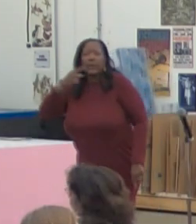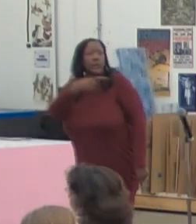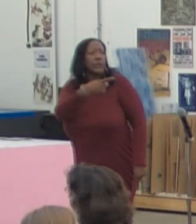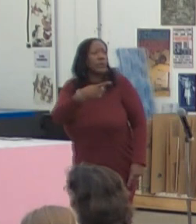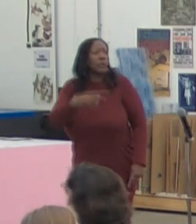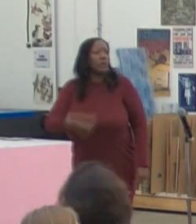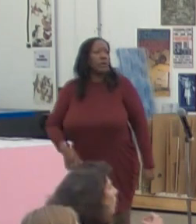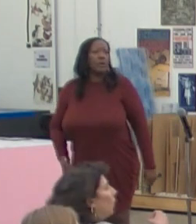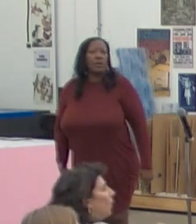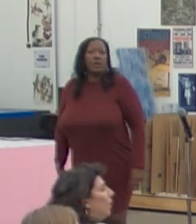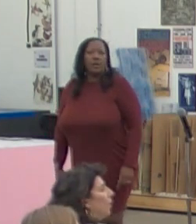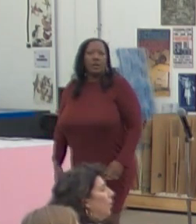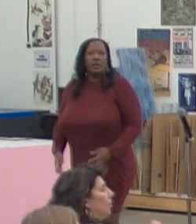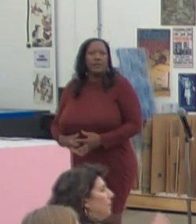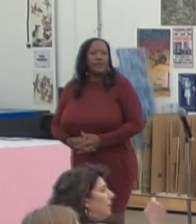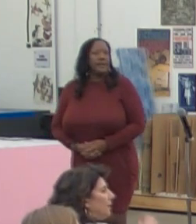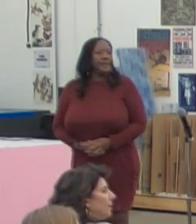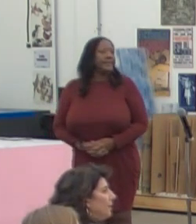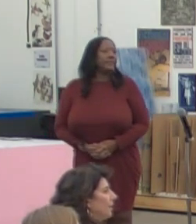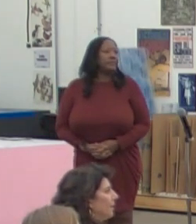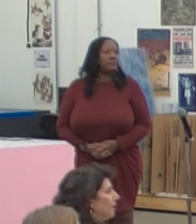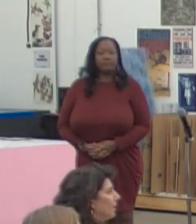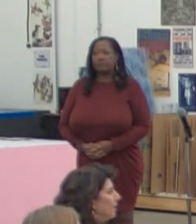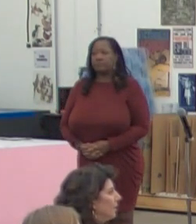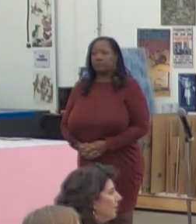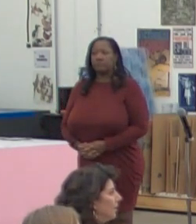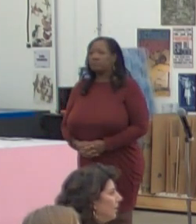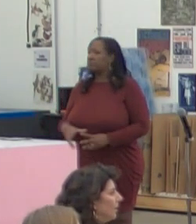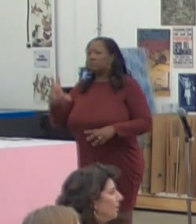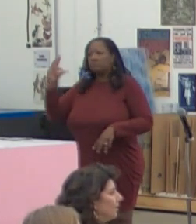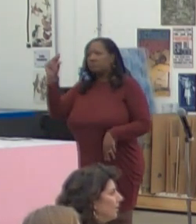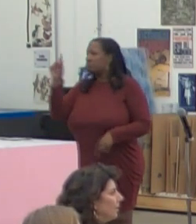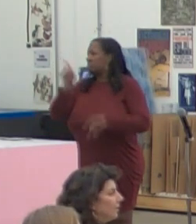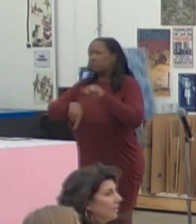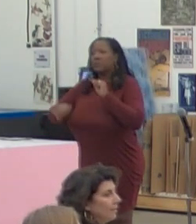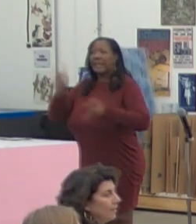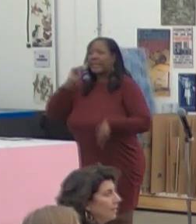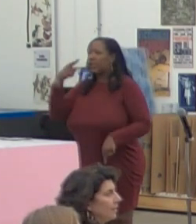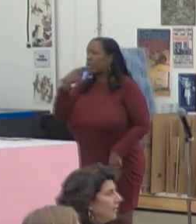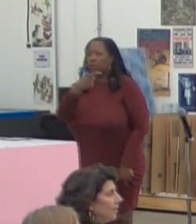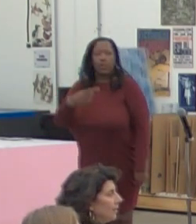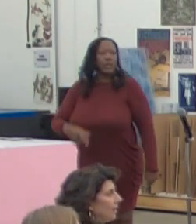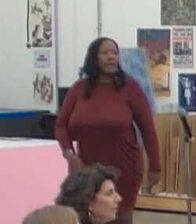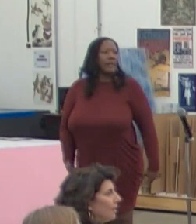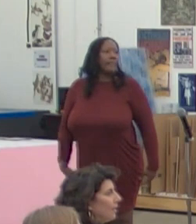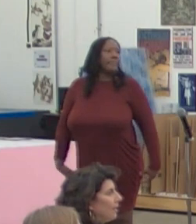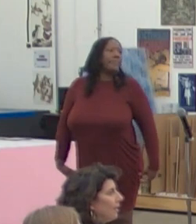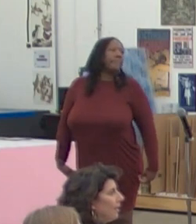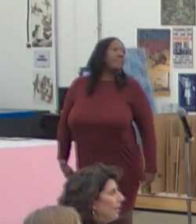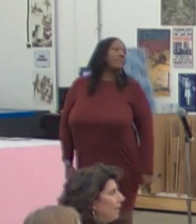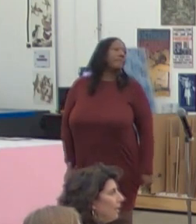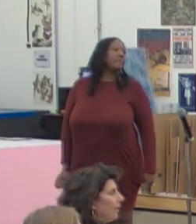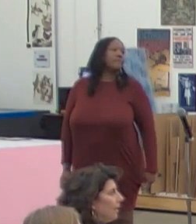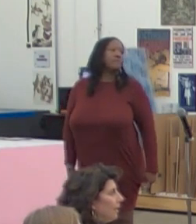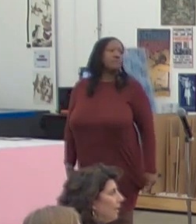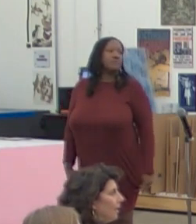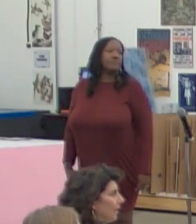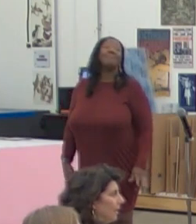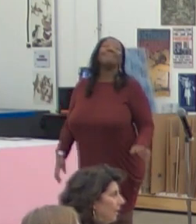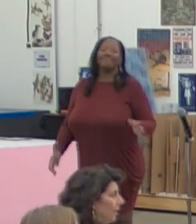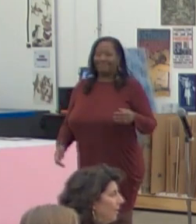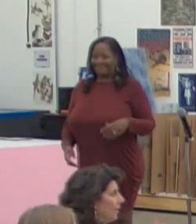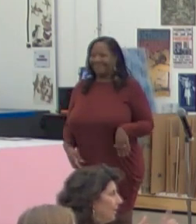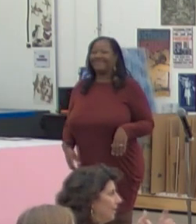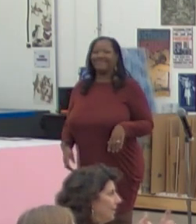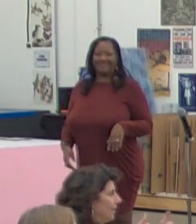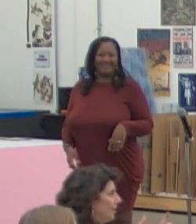louder. Oh, how's that? Even louder. Okay. What's really key